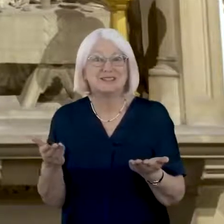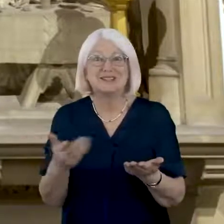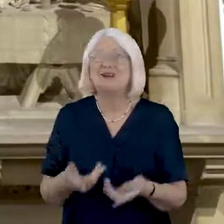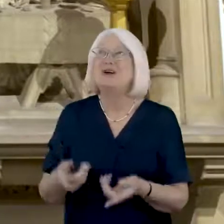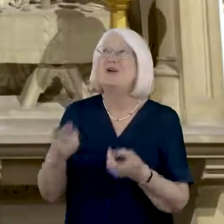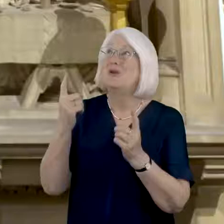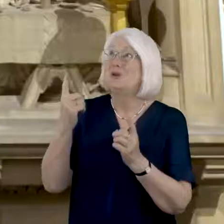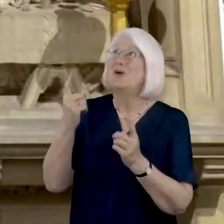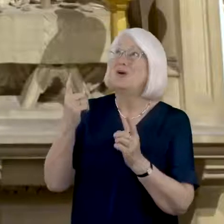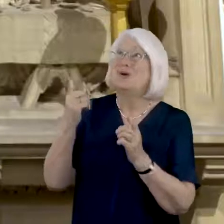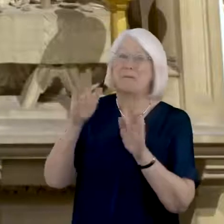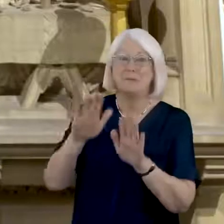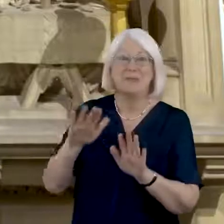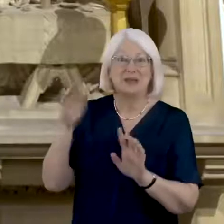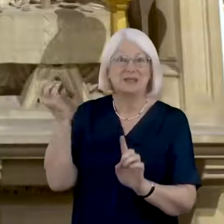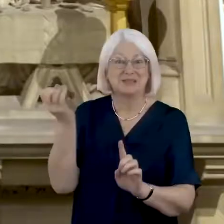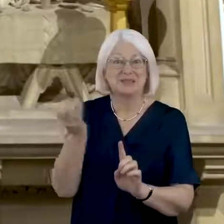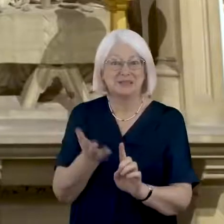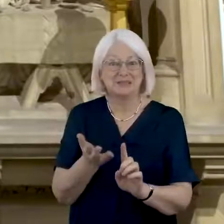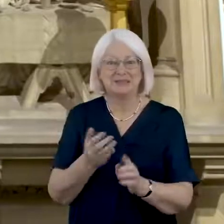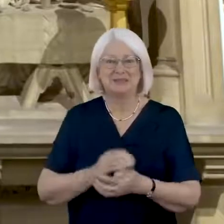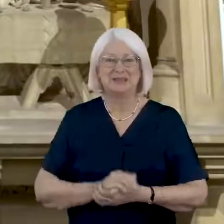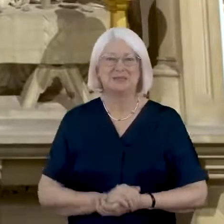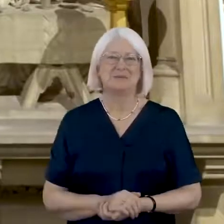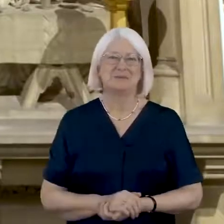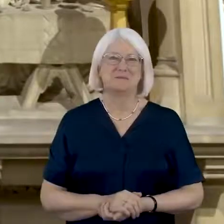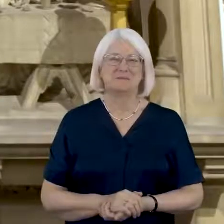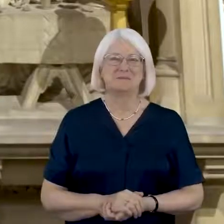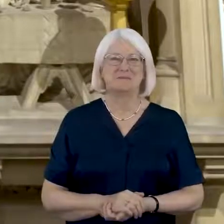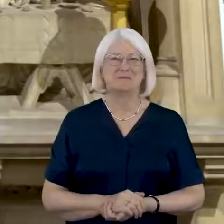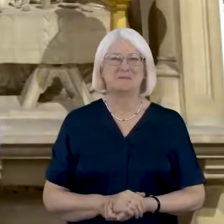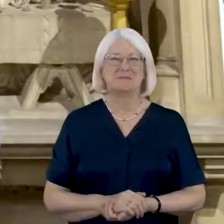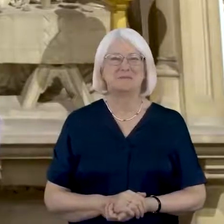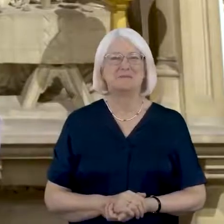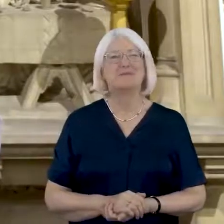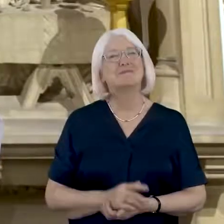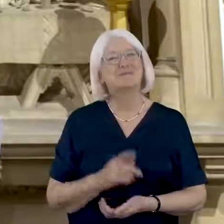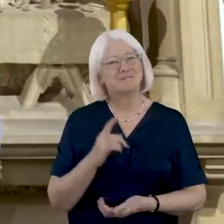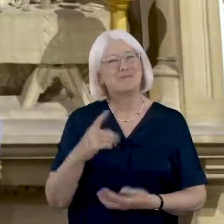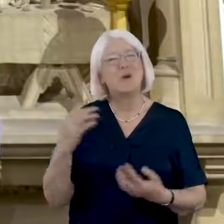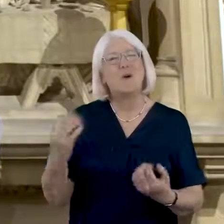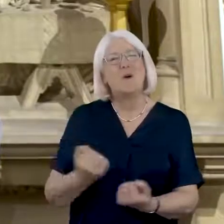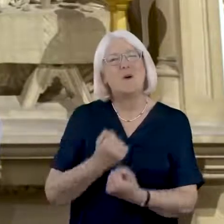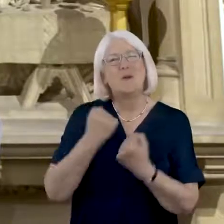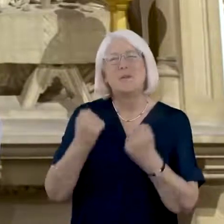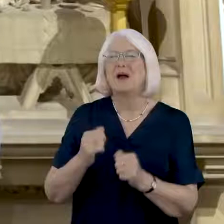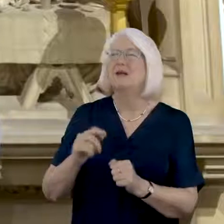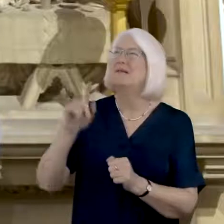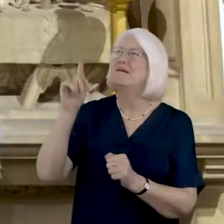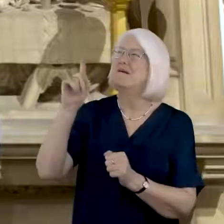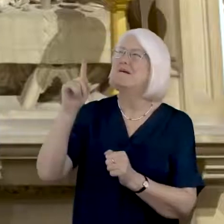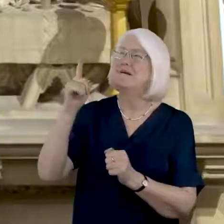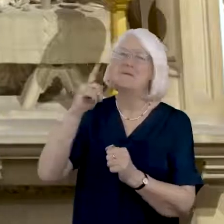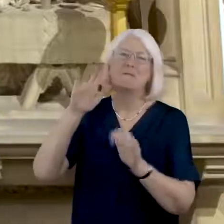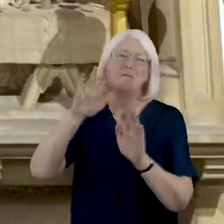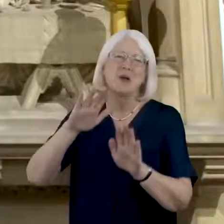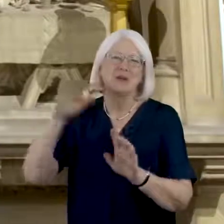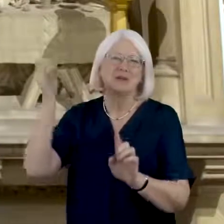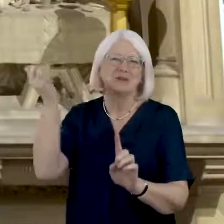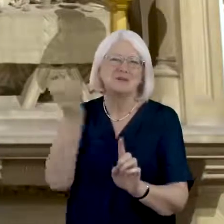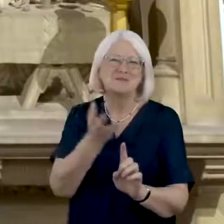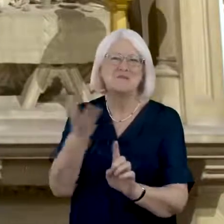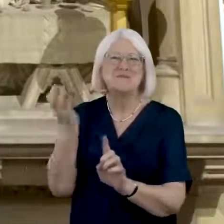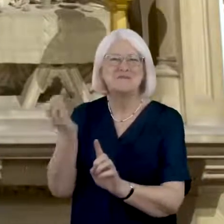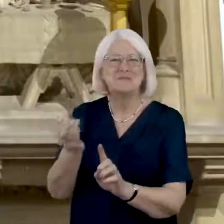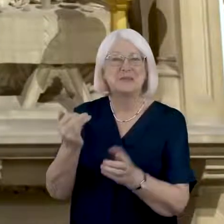mercy. Lord, have mercy. May Almighty God have mercy upon you, forgive